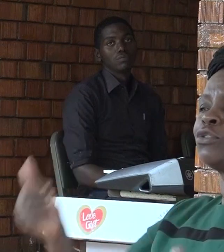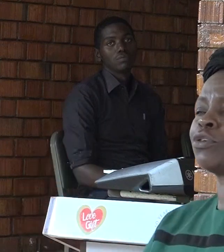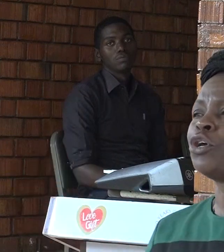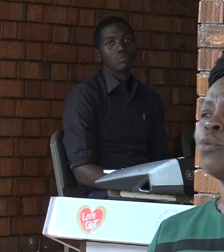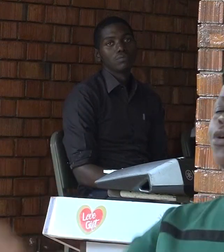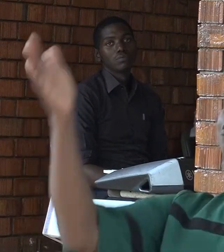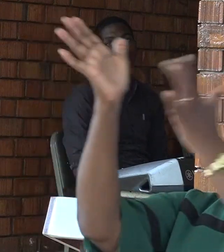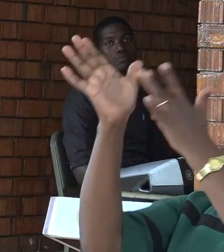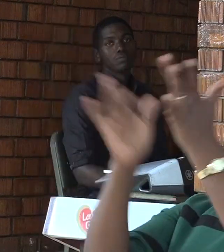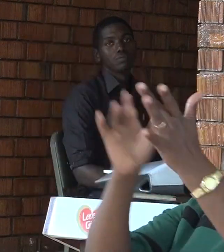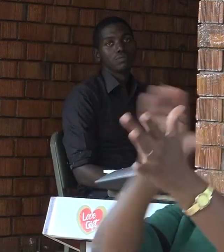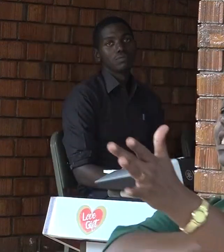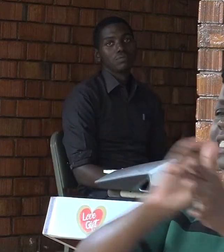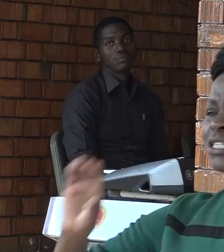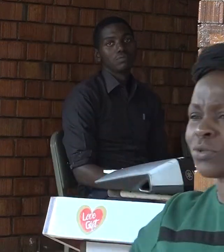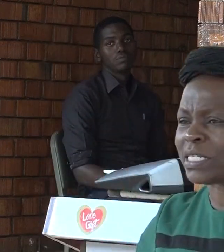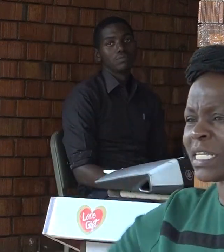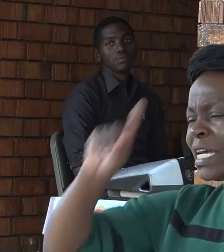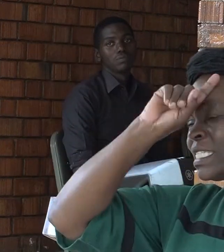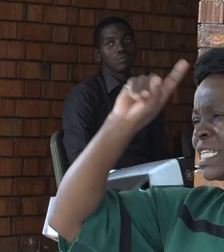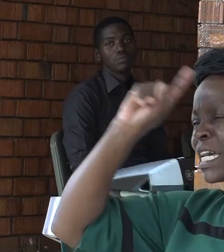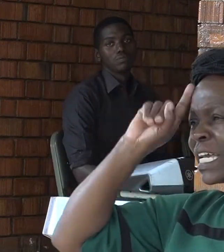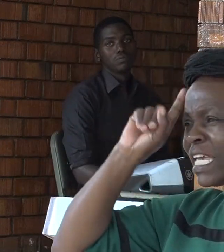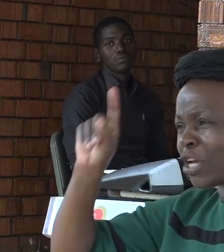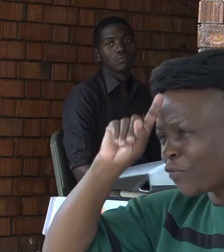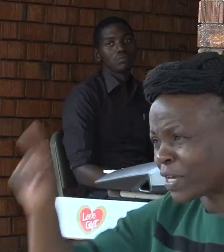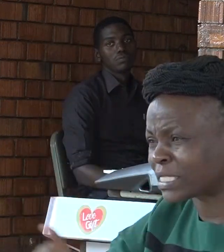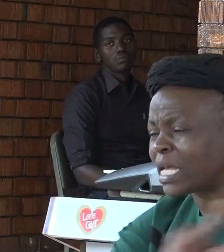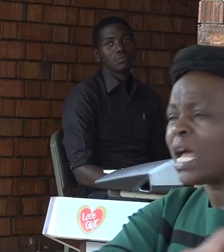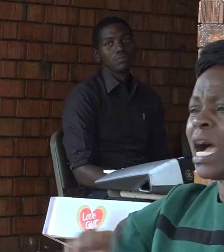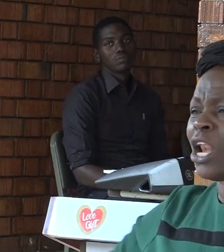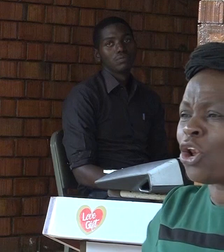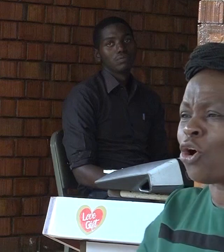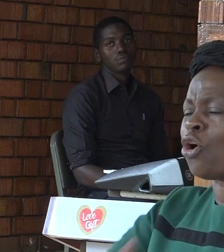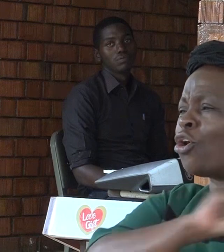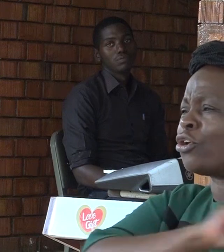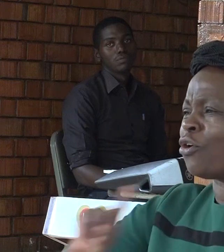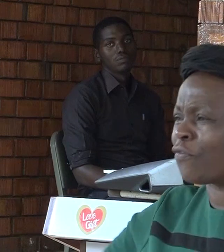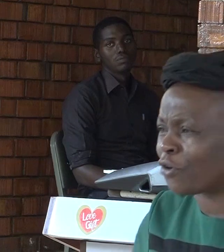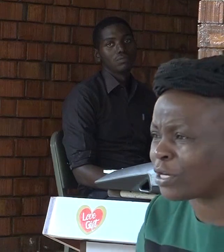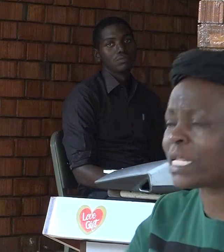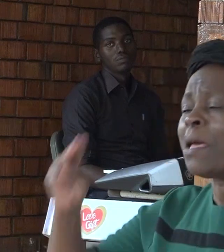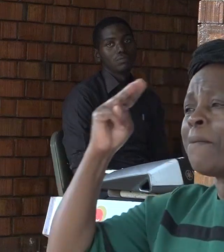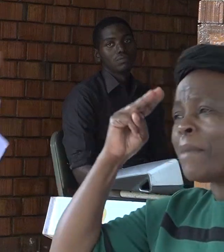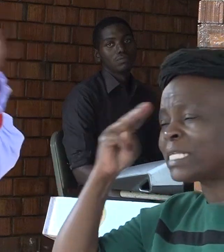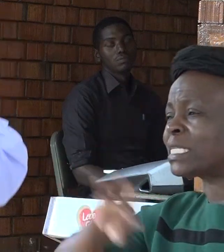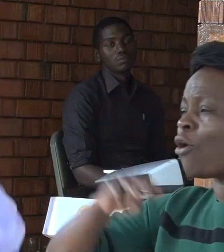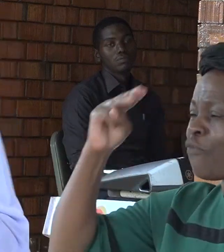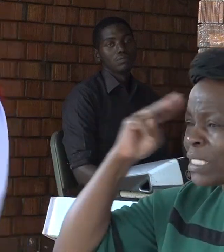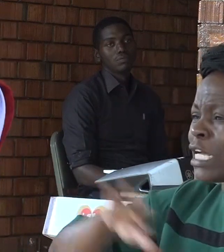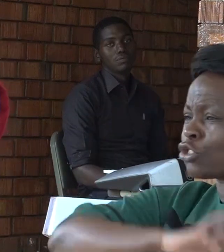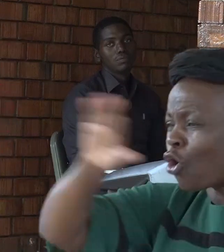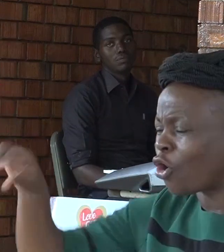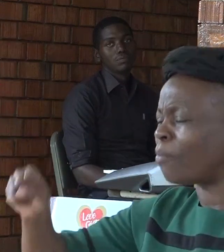Jesus Christ as the King of Kings, as the Lord of Lords, as the Master of all Masters. Everybody should